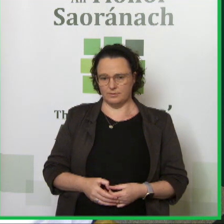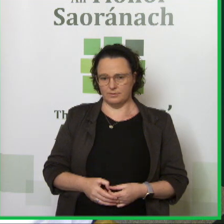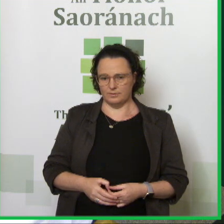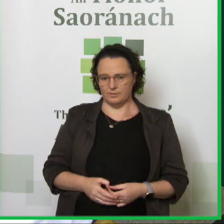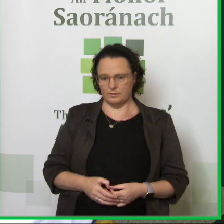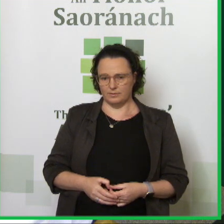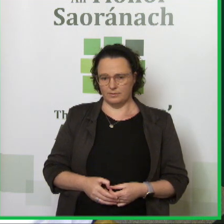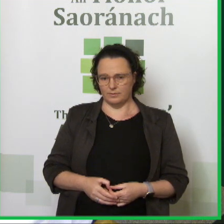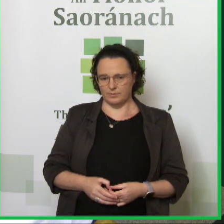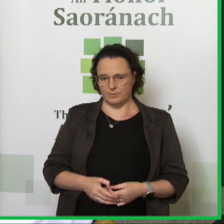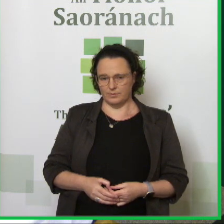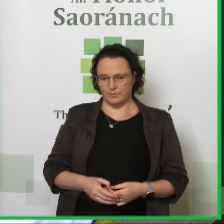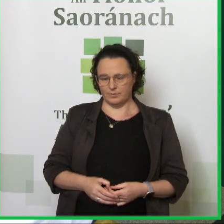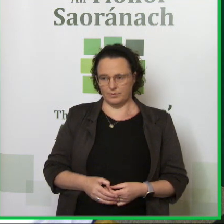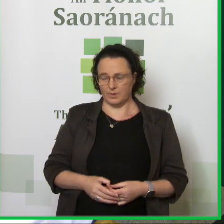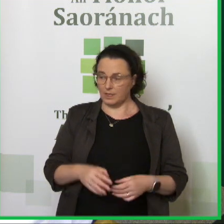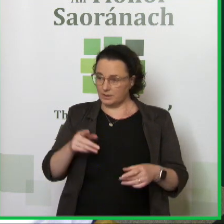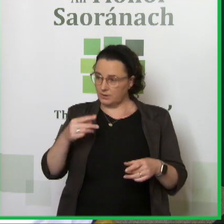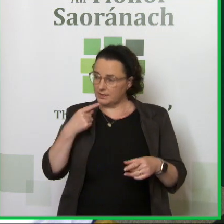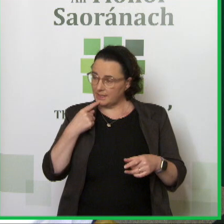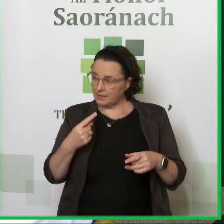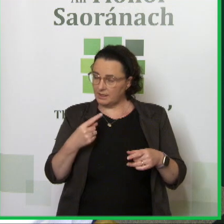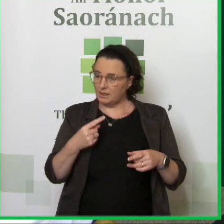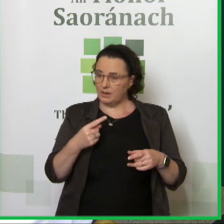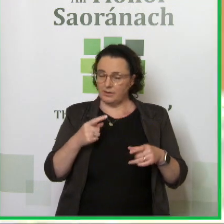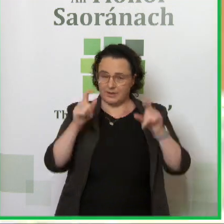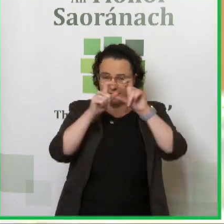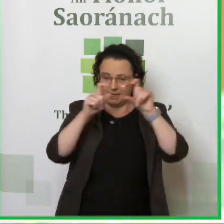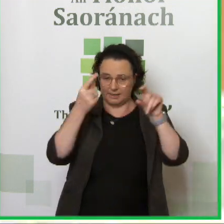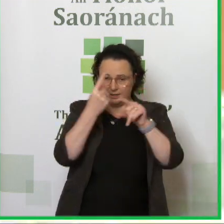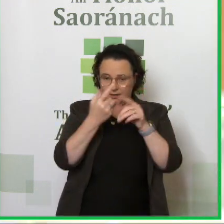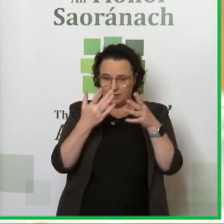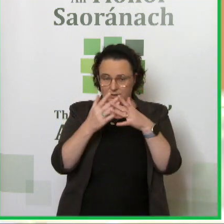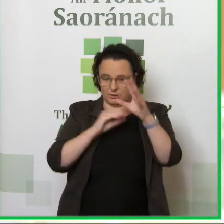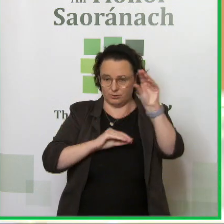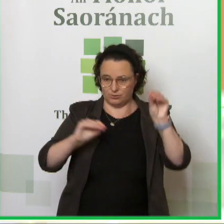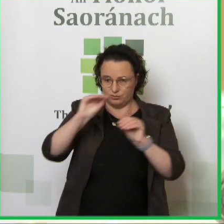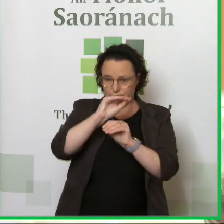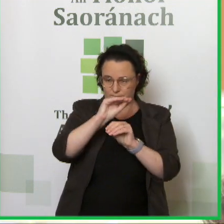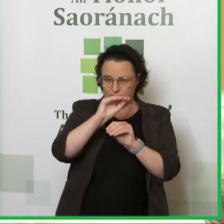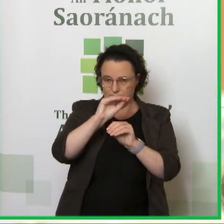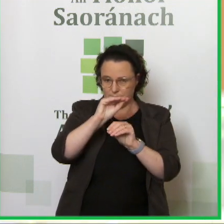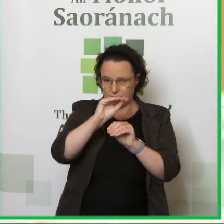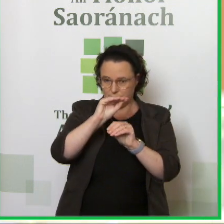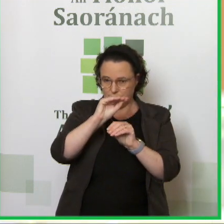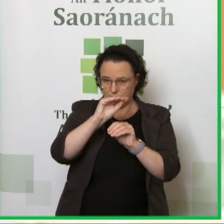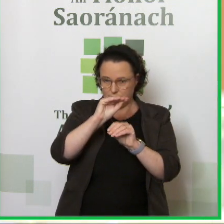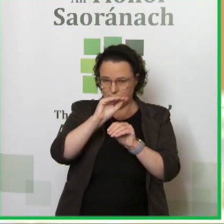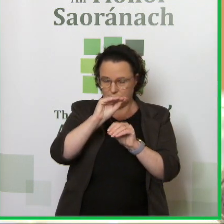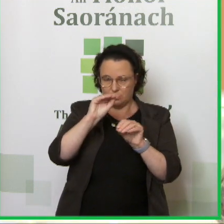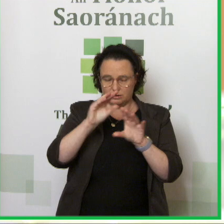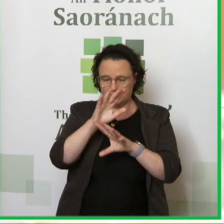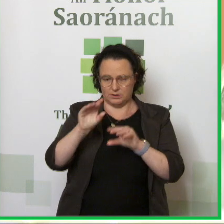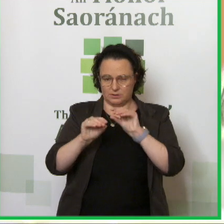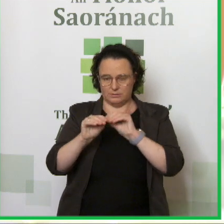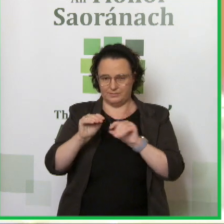So Lauren, delete the existing heading and replace it with this. Yeah. Okay. Well, we lost international